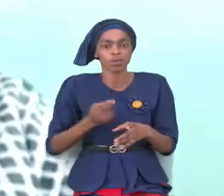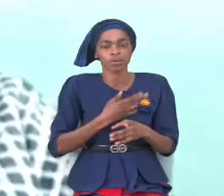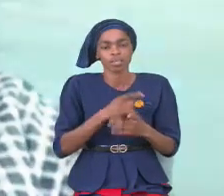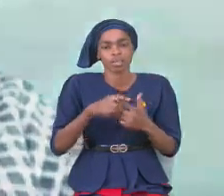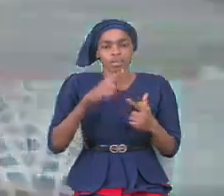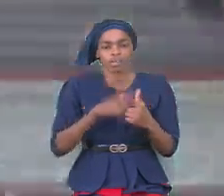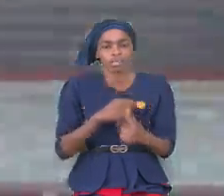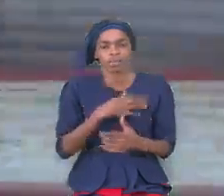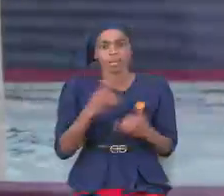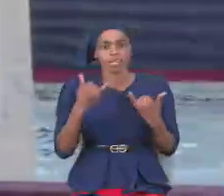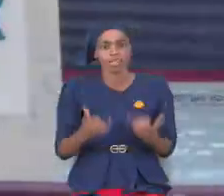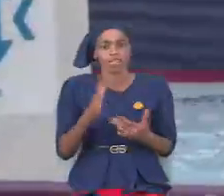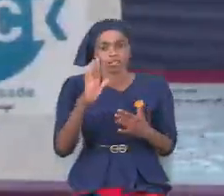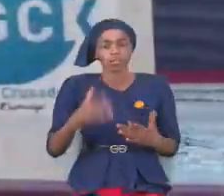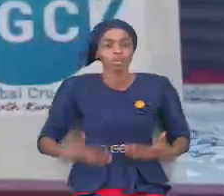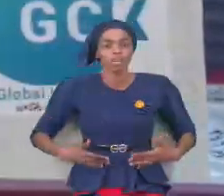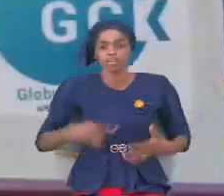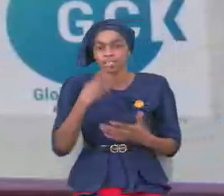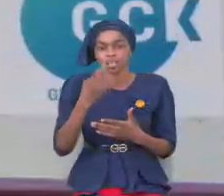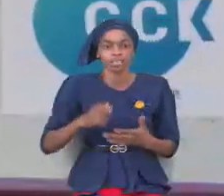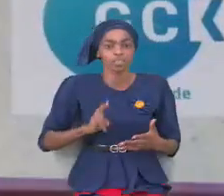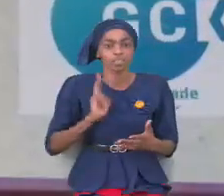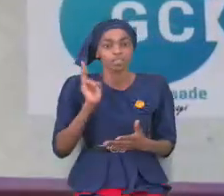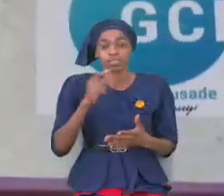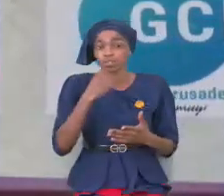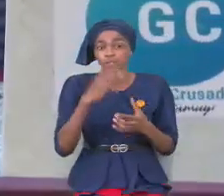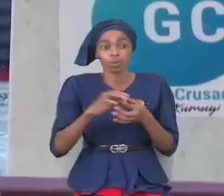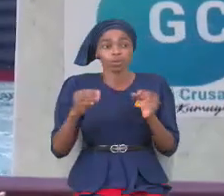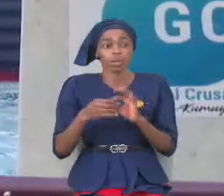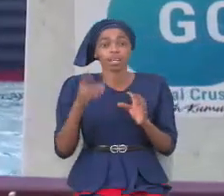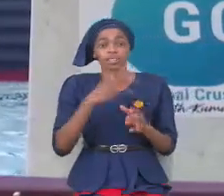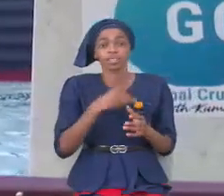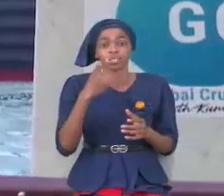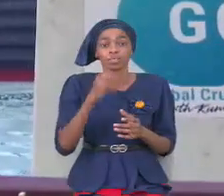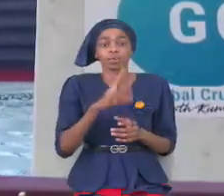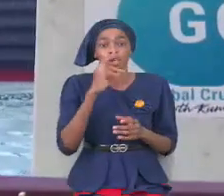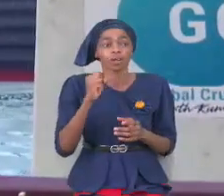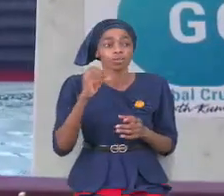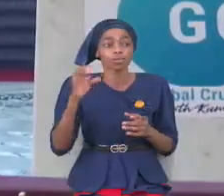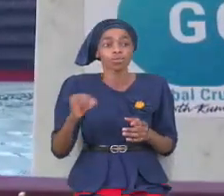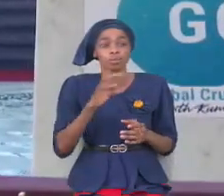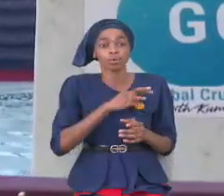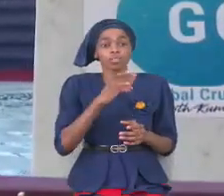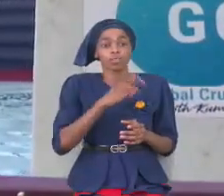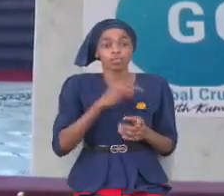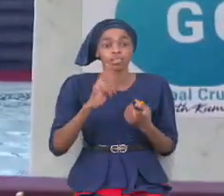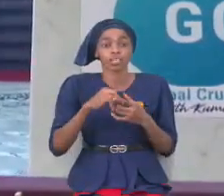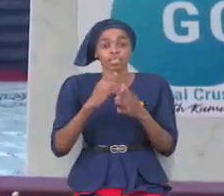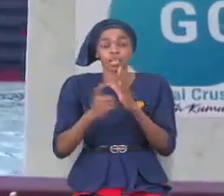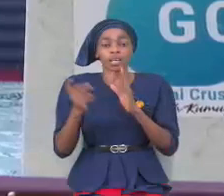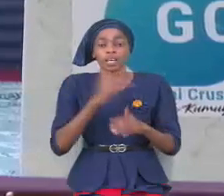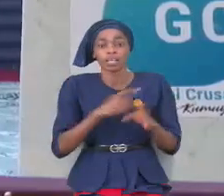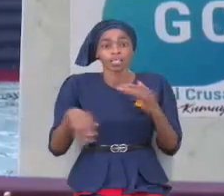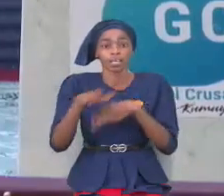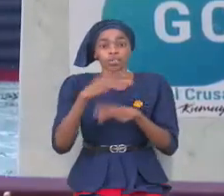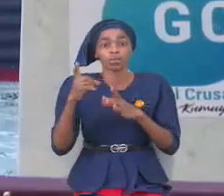also profitable in the kingdom of God. We're talking about the absolute surrender of